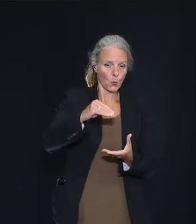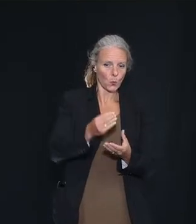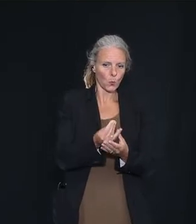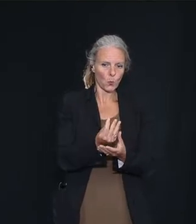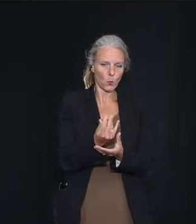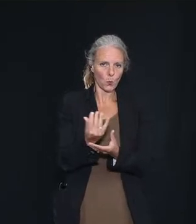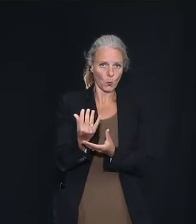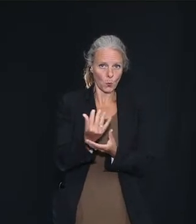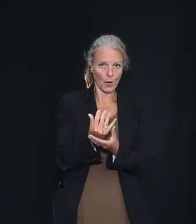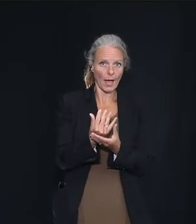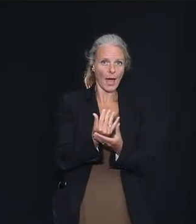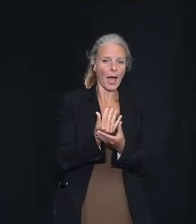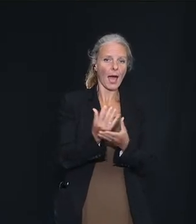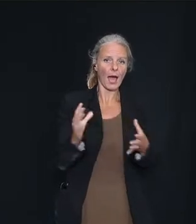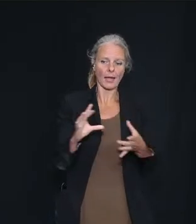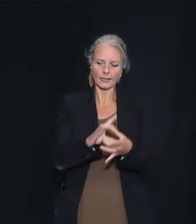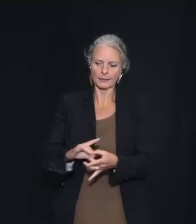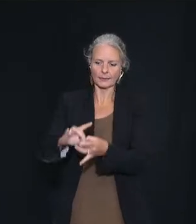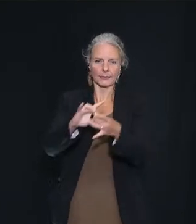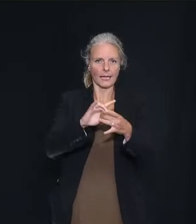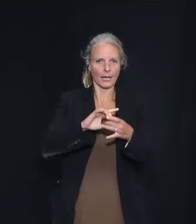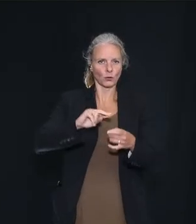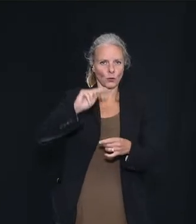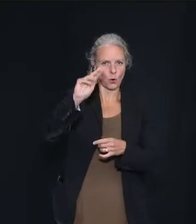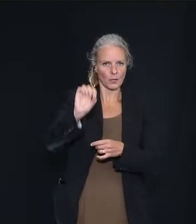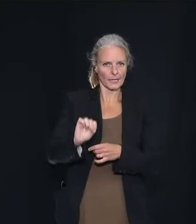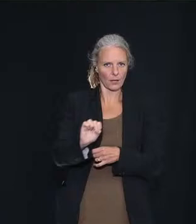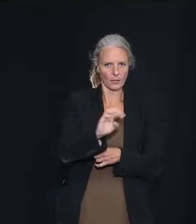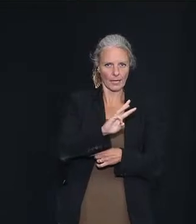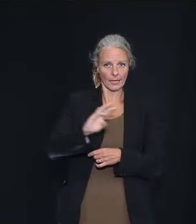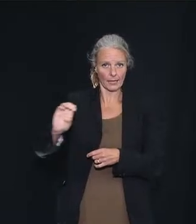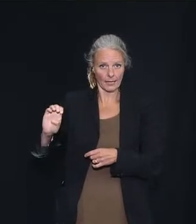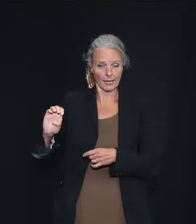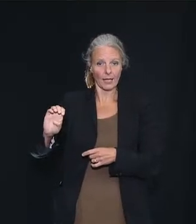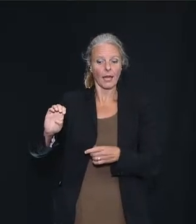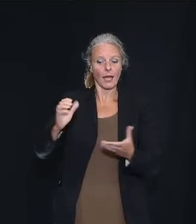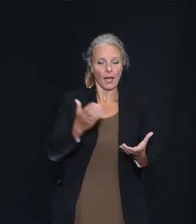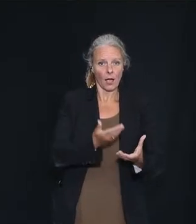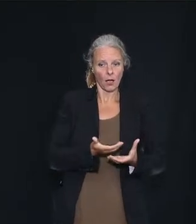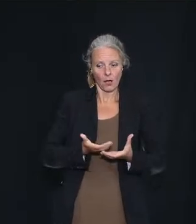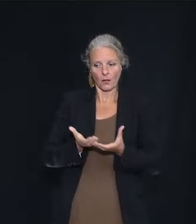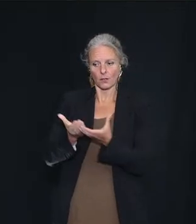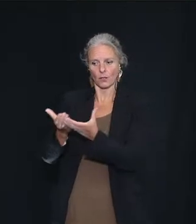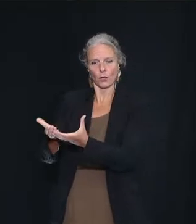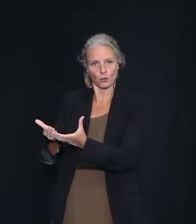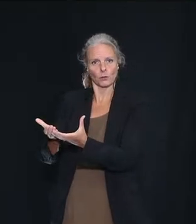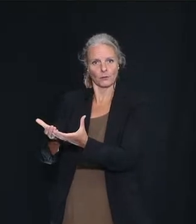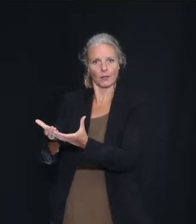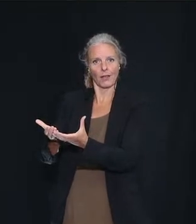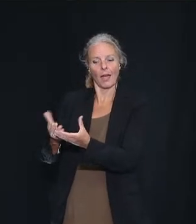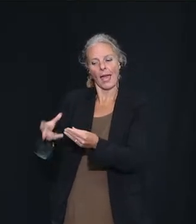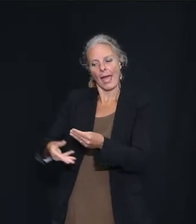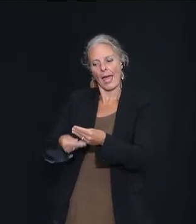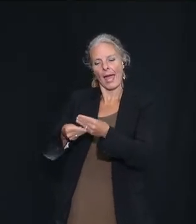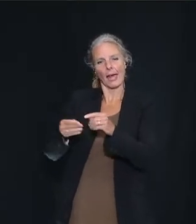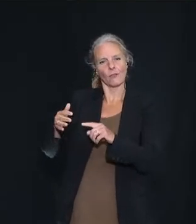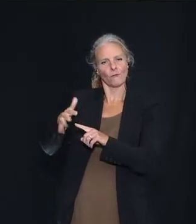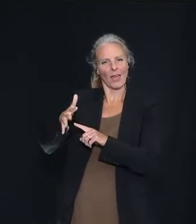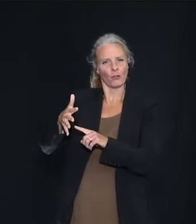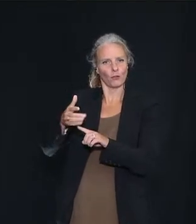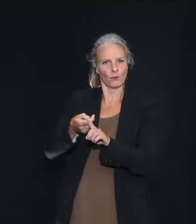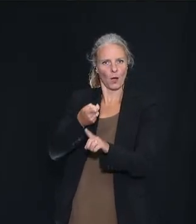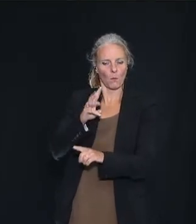and when I bring the sweetgrass to Pope Francis and a feather from a wild turkey, which is an element